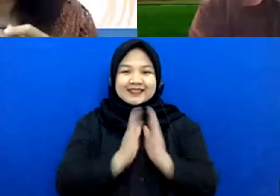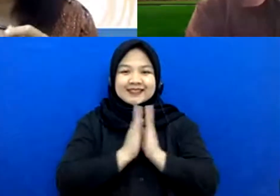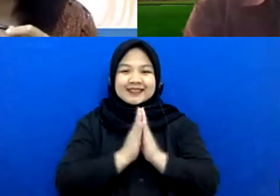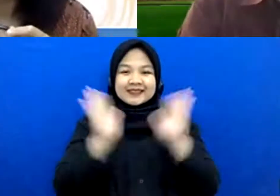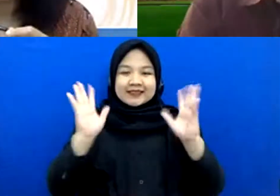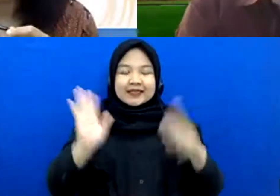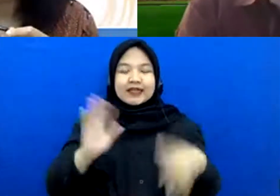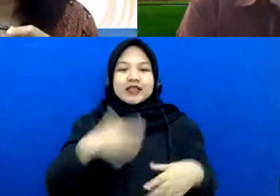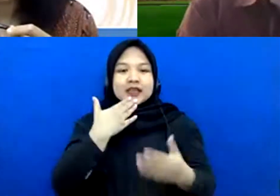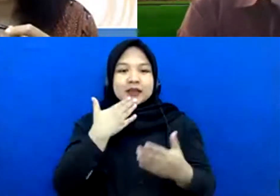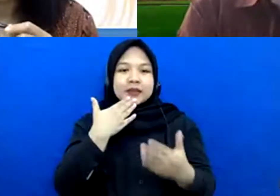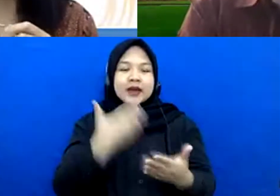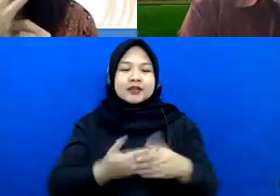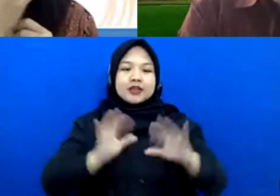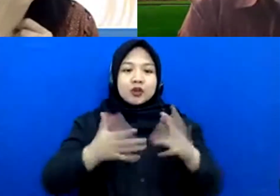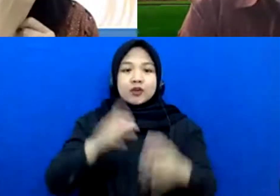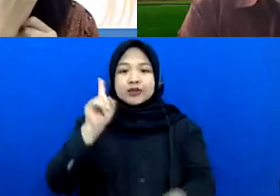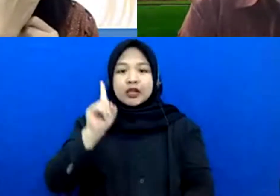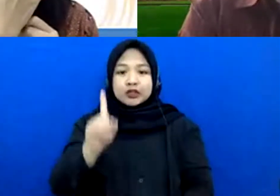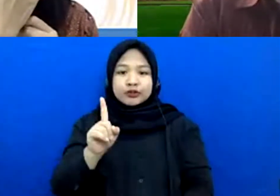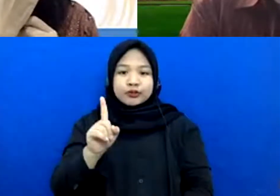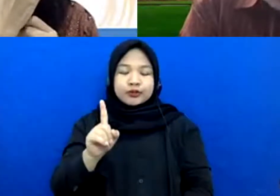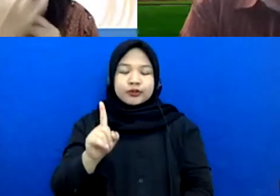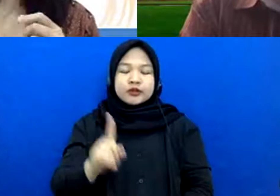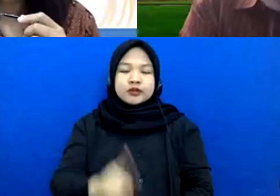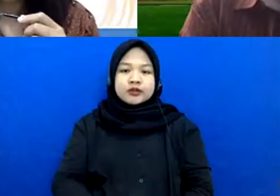Thank you so much, Group 1, for the